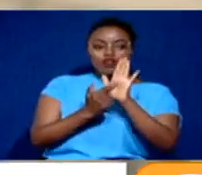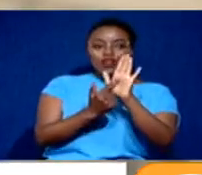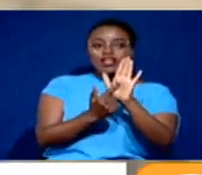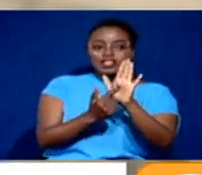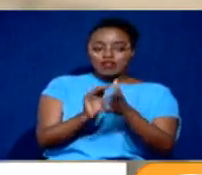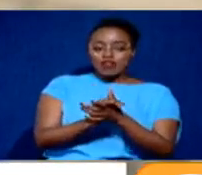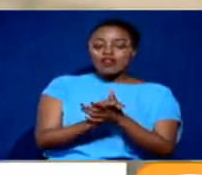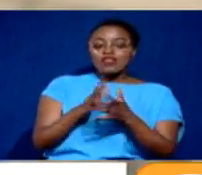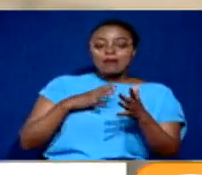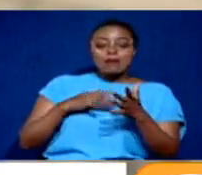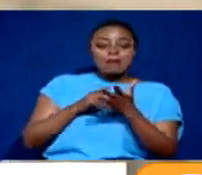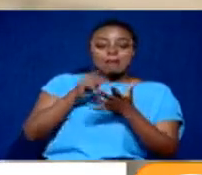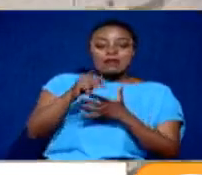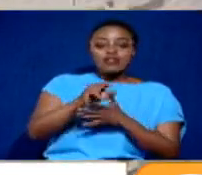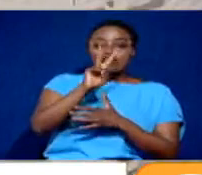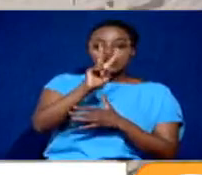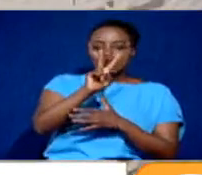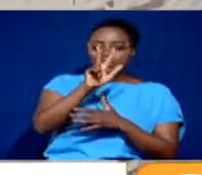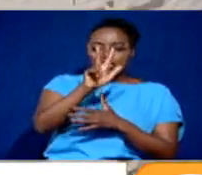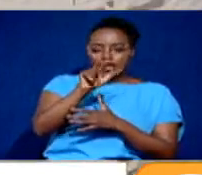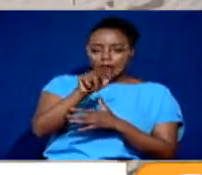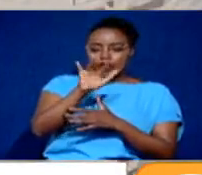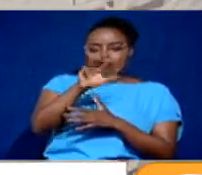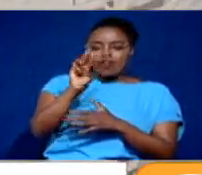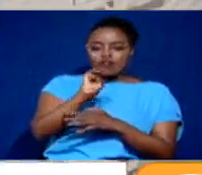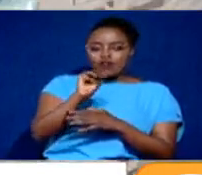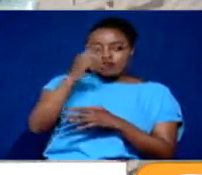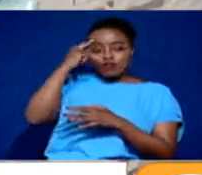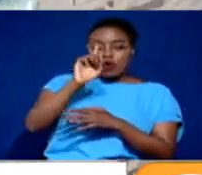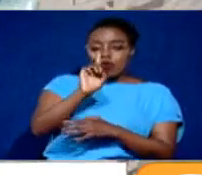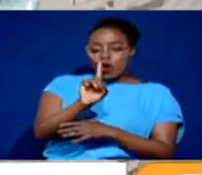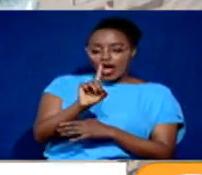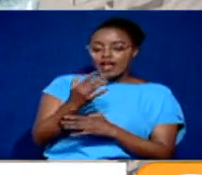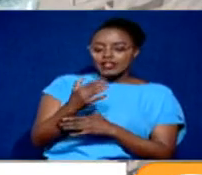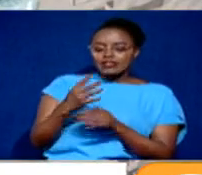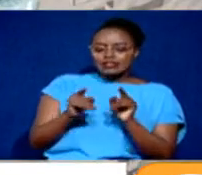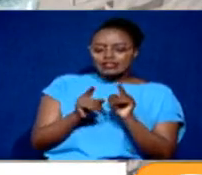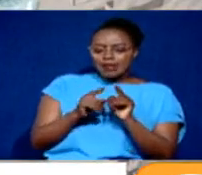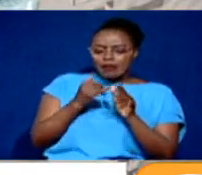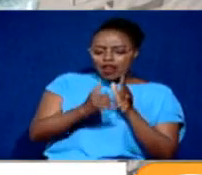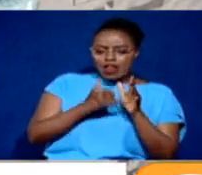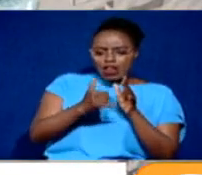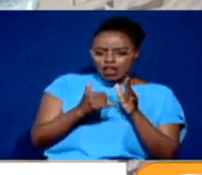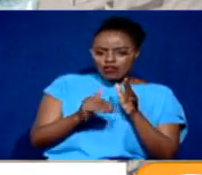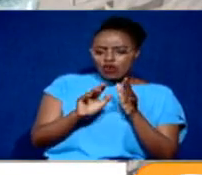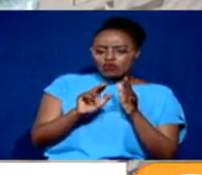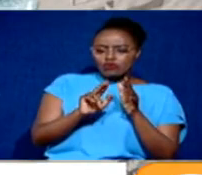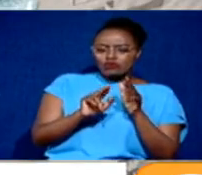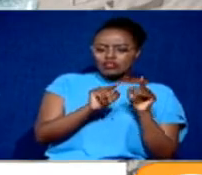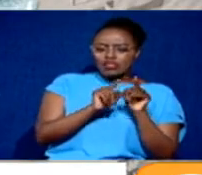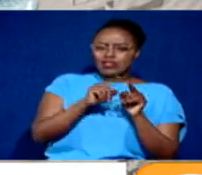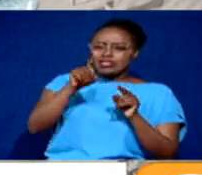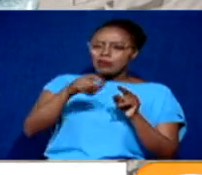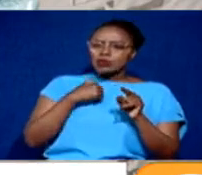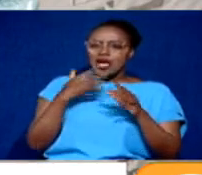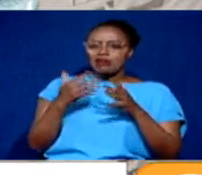instance, taxpayers paid 23.5 million shillings for one ultrasound machine that at market rate should go